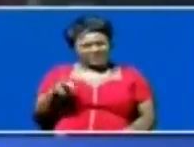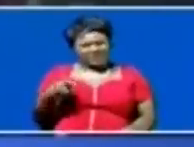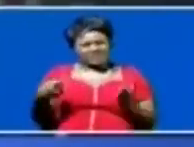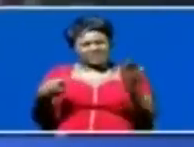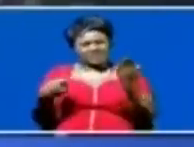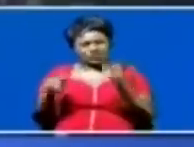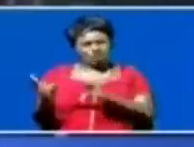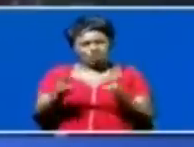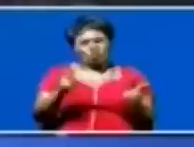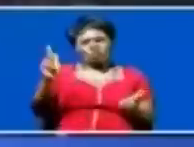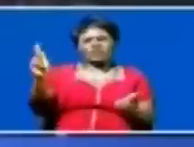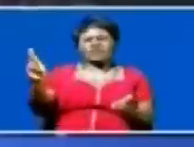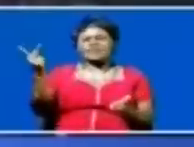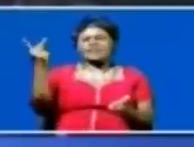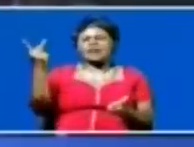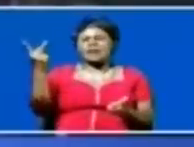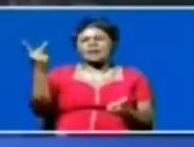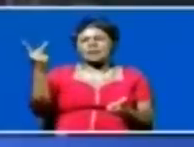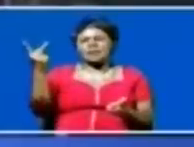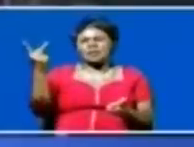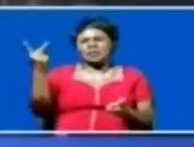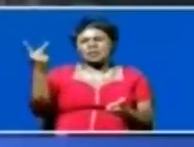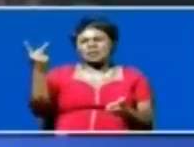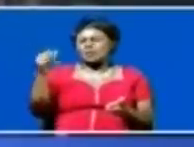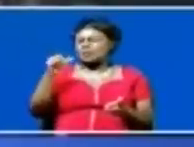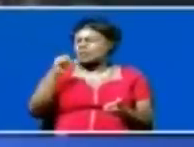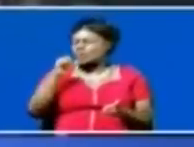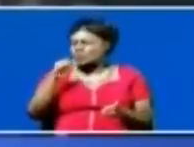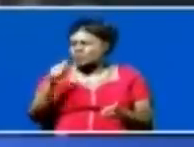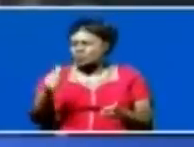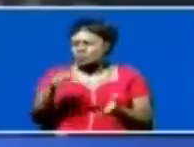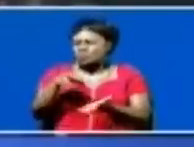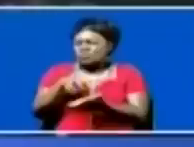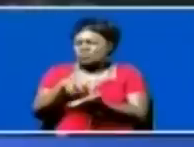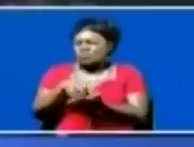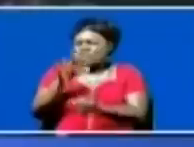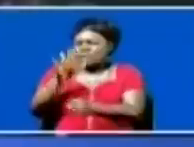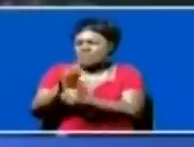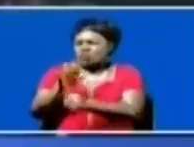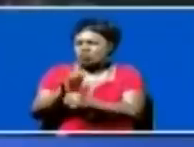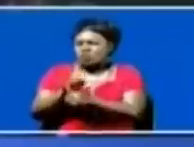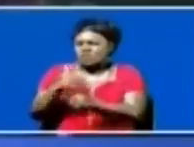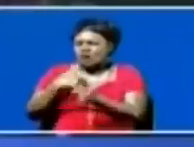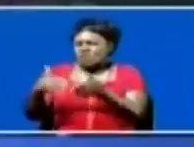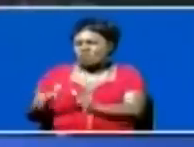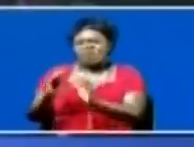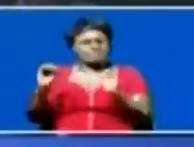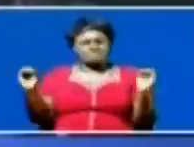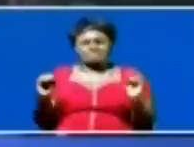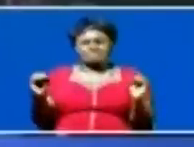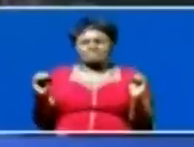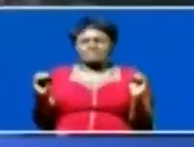of Kenya, that you, you know, it's not about a case of the majority having their way and minority their